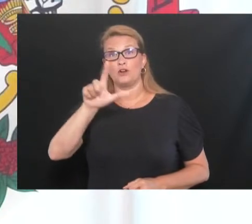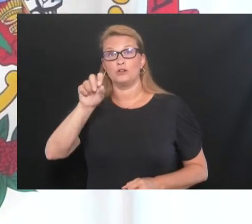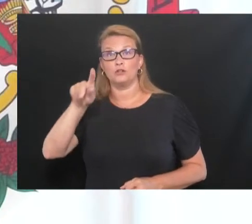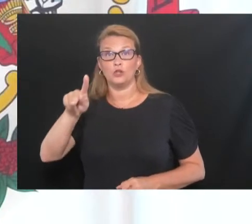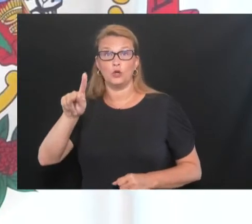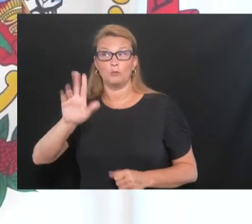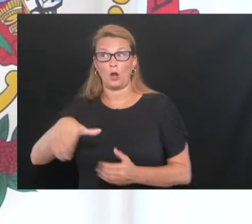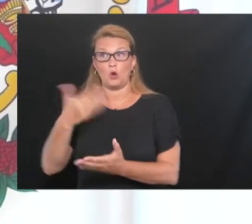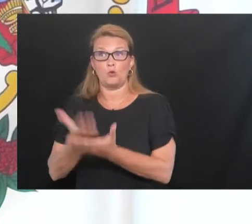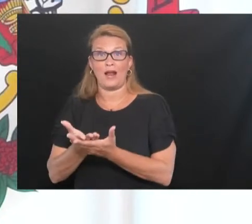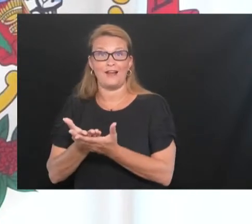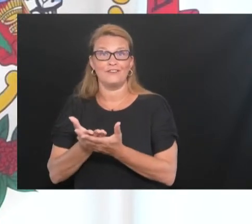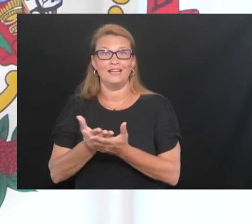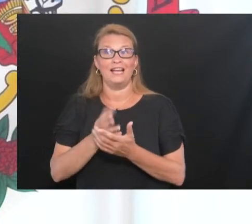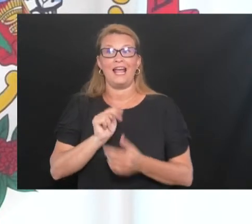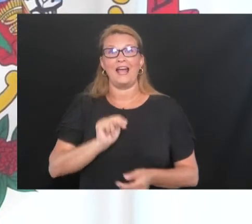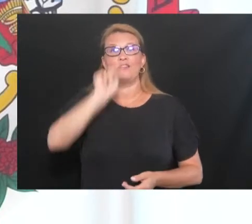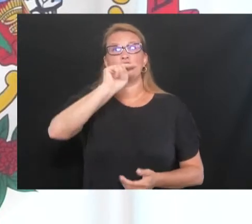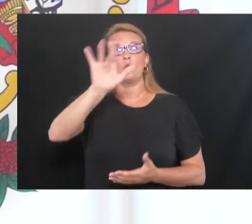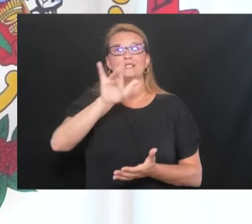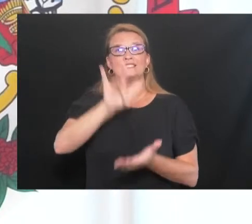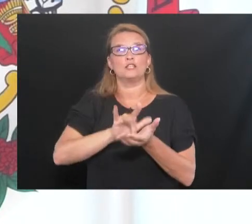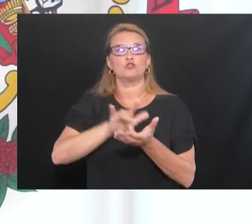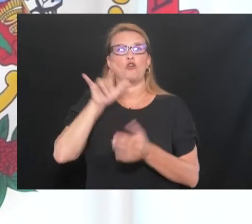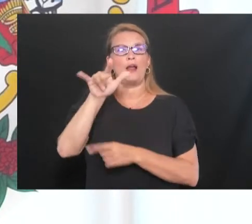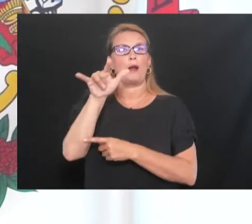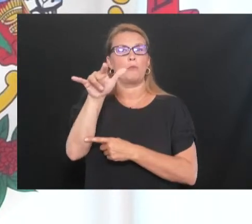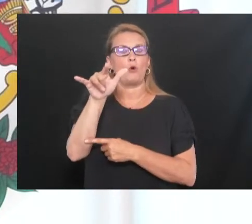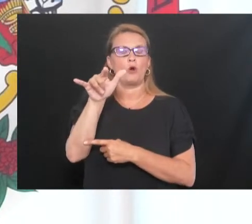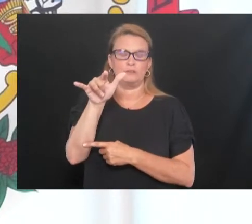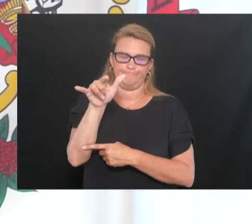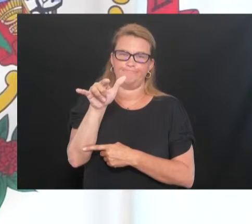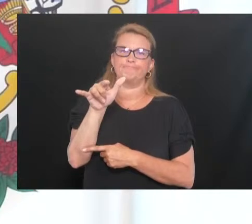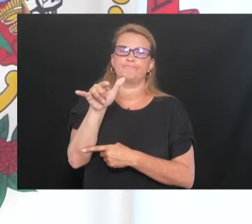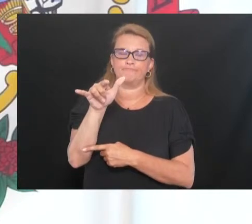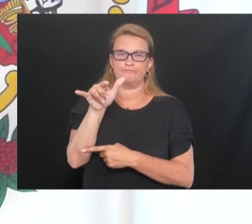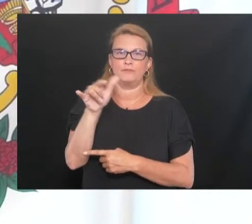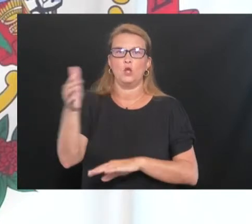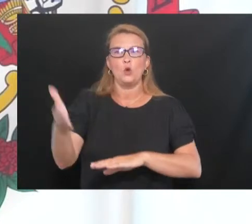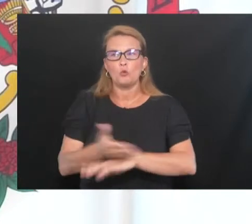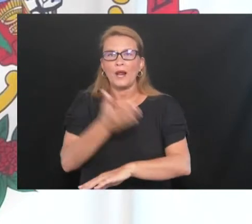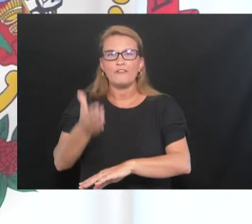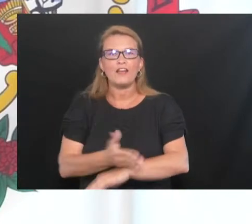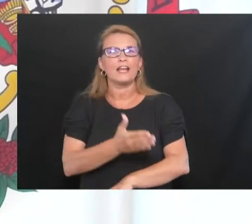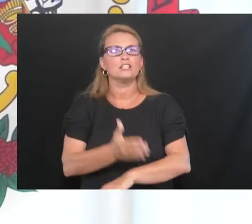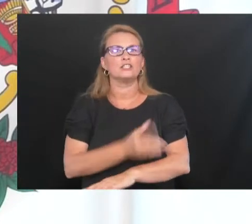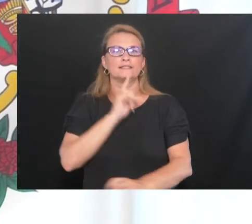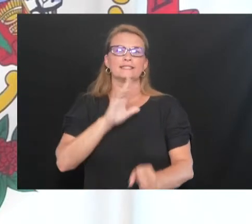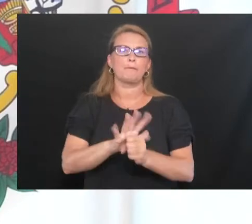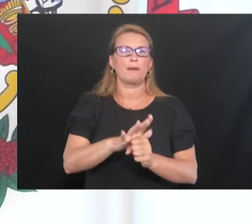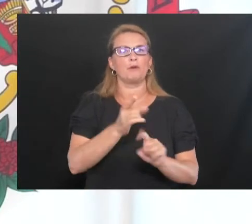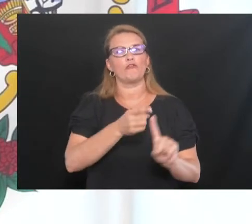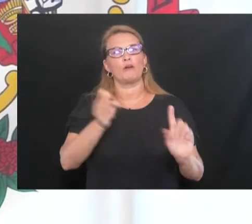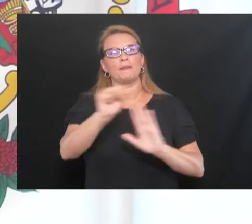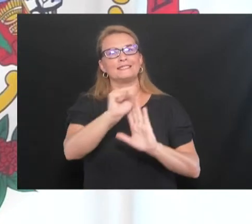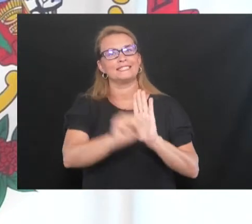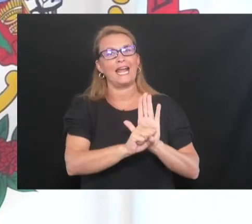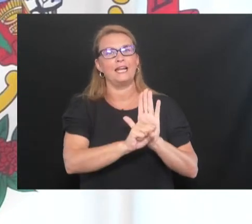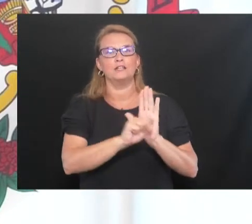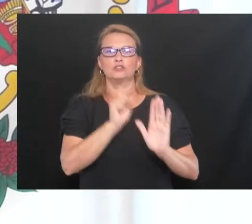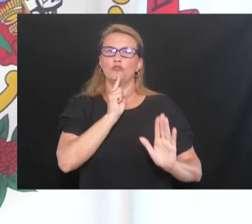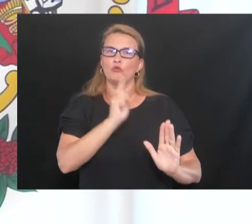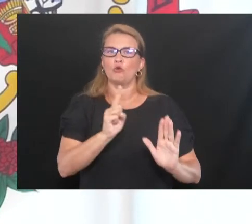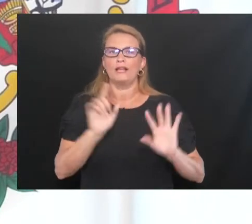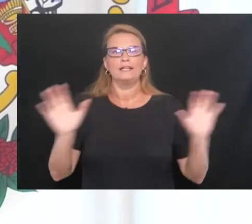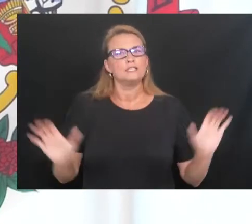stuff that we're doing around the North Central Airport and everything, the renovations and the commitment from the state to really, really